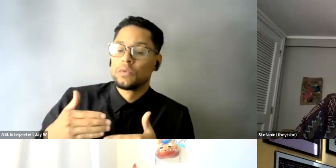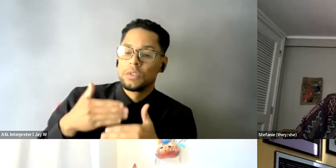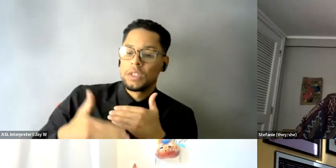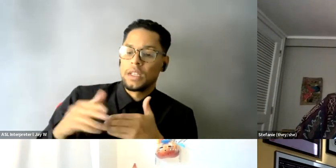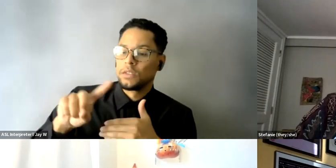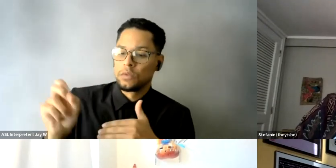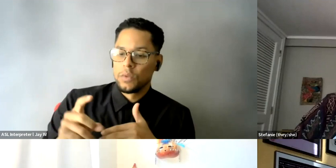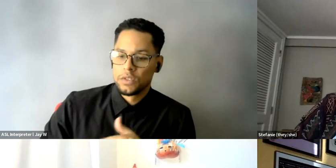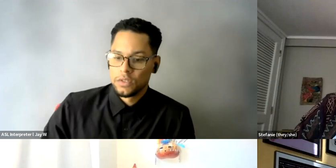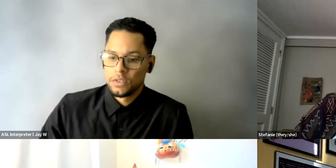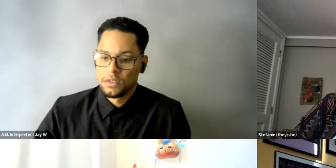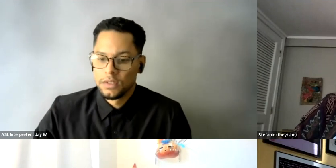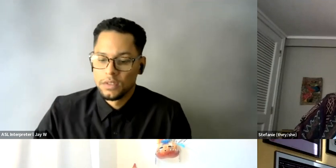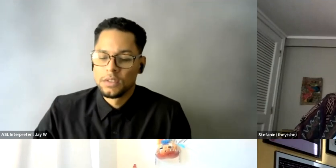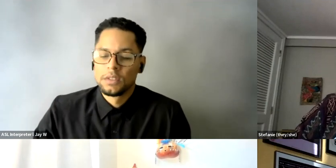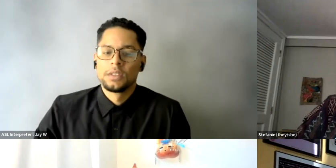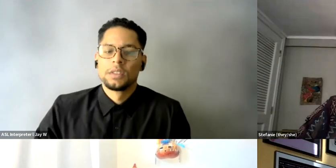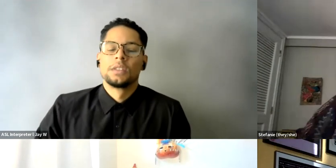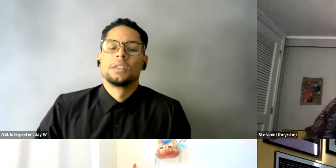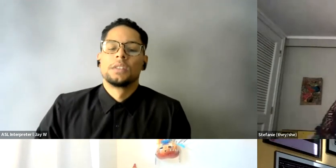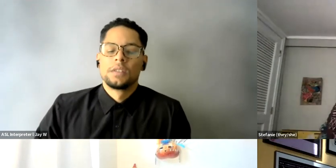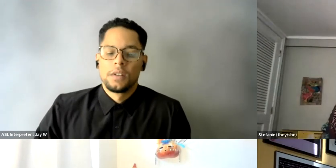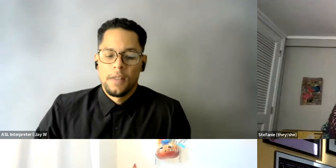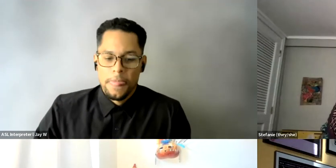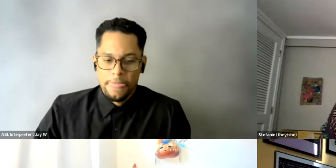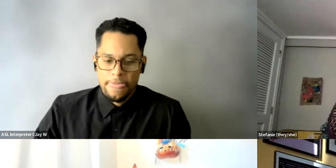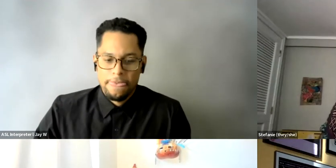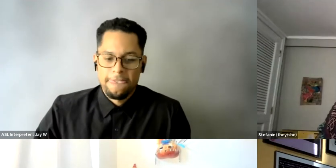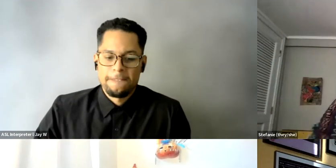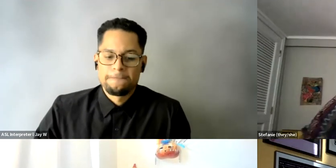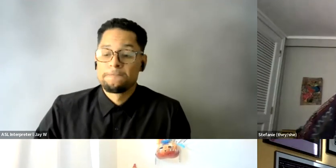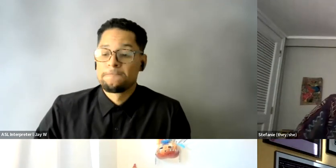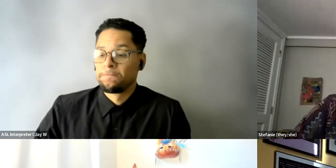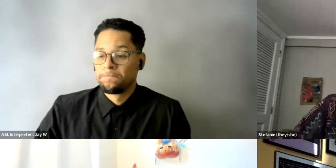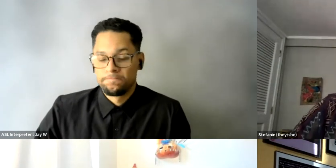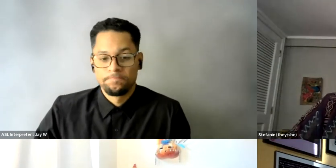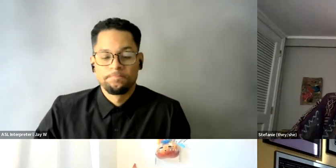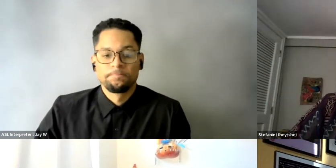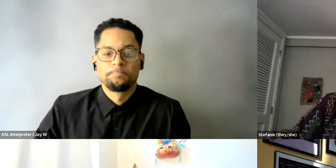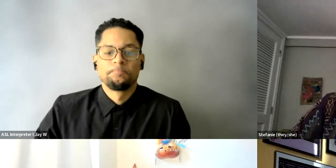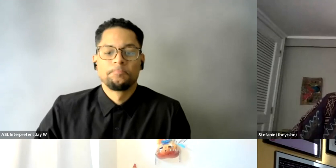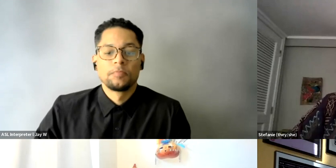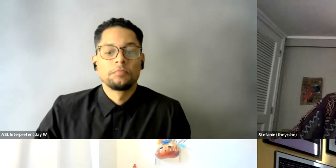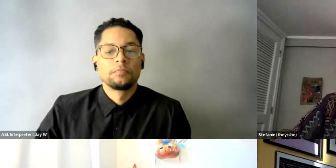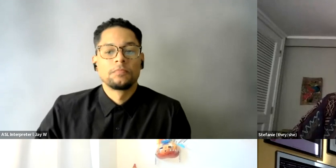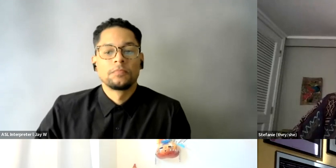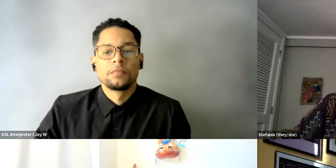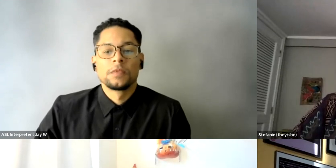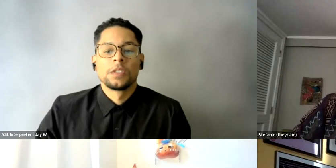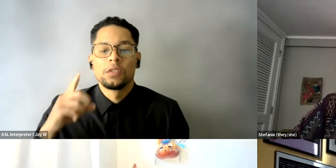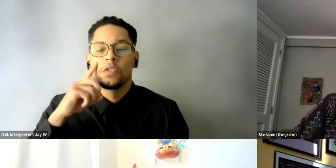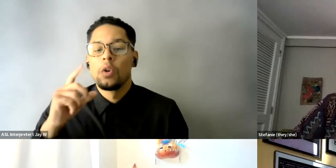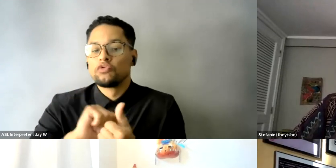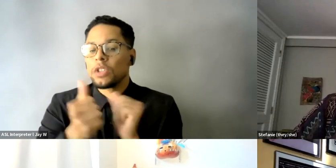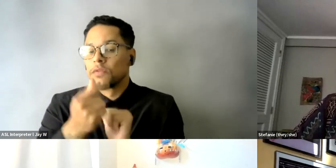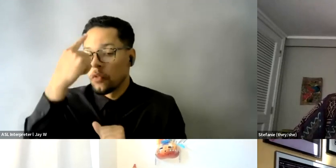just some reflection in these last 2 minutes. What are your hopes and dreams for the future of transformative mental